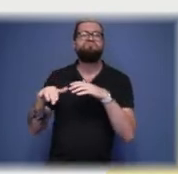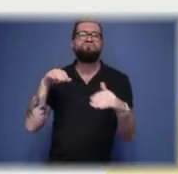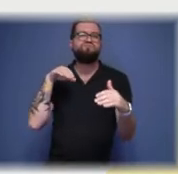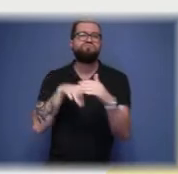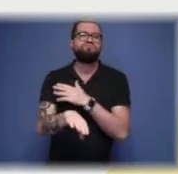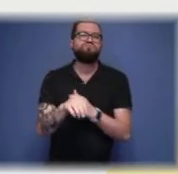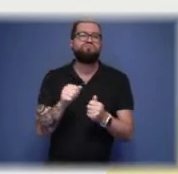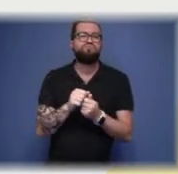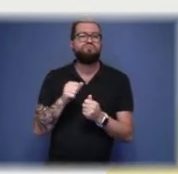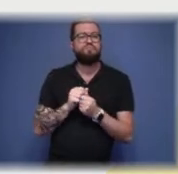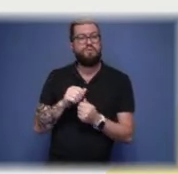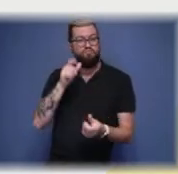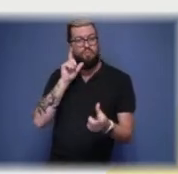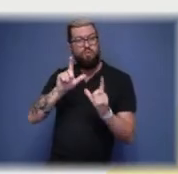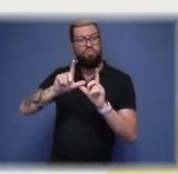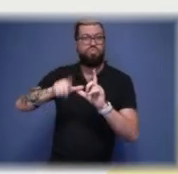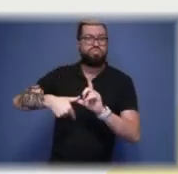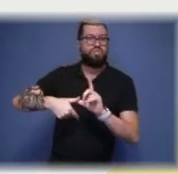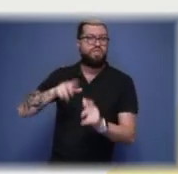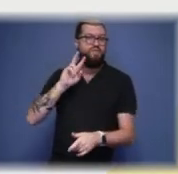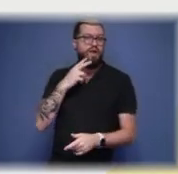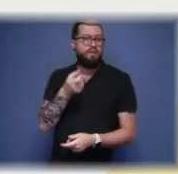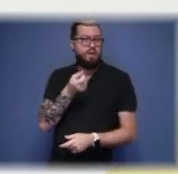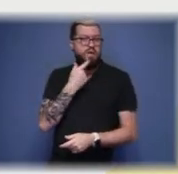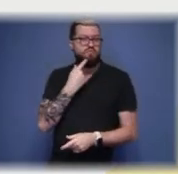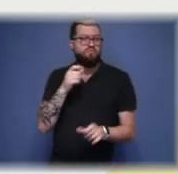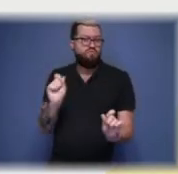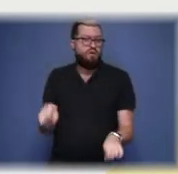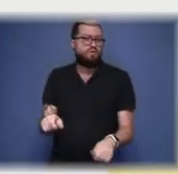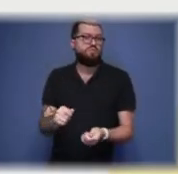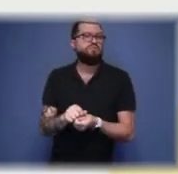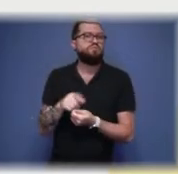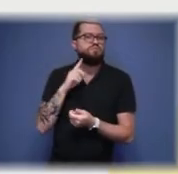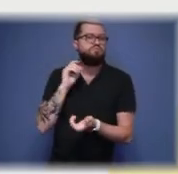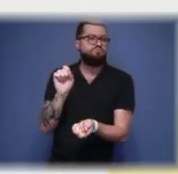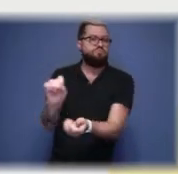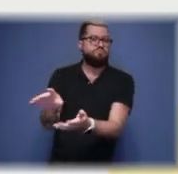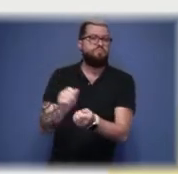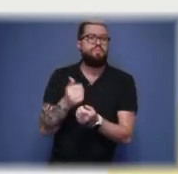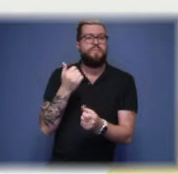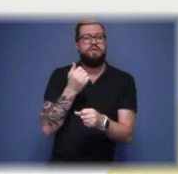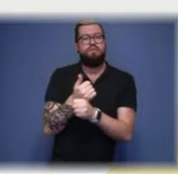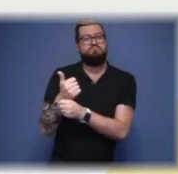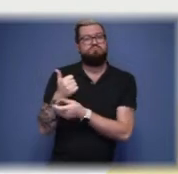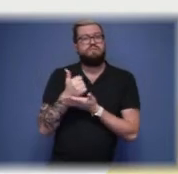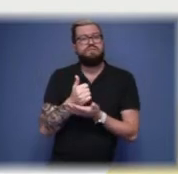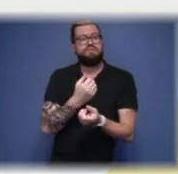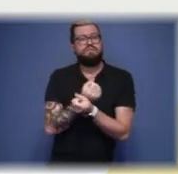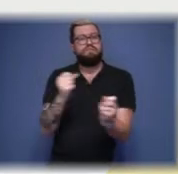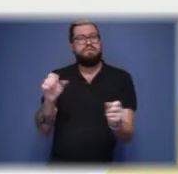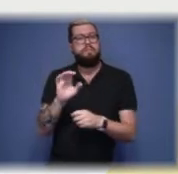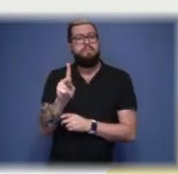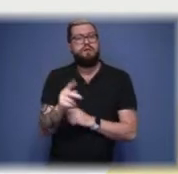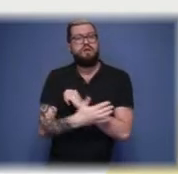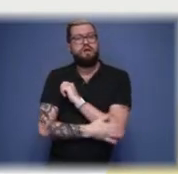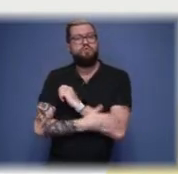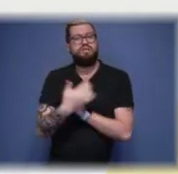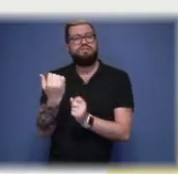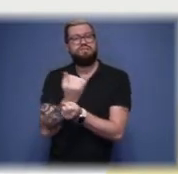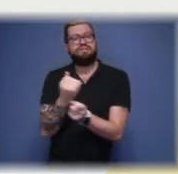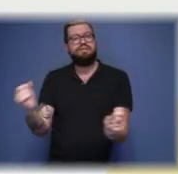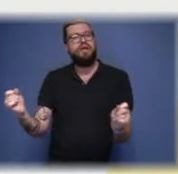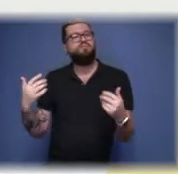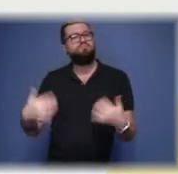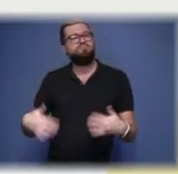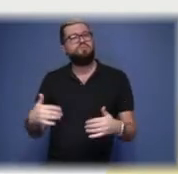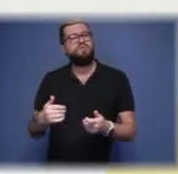Don't forget expired vitamins. Help us keep Bucks County safe.